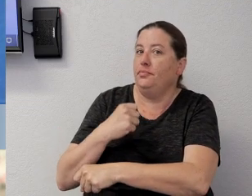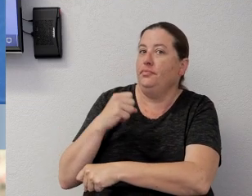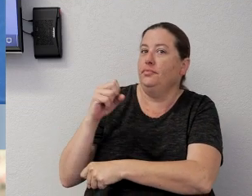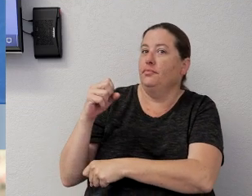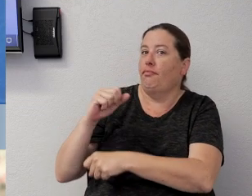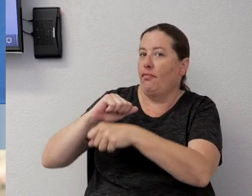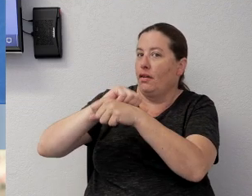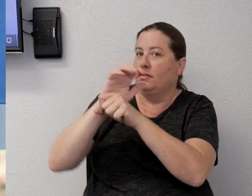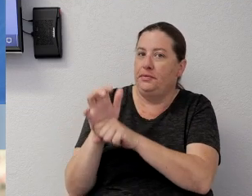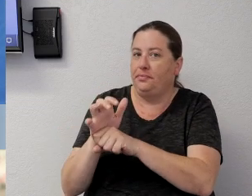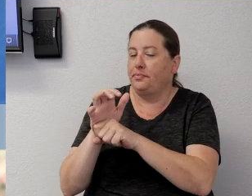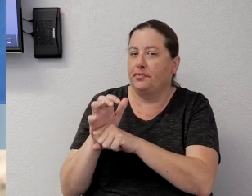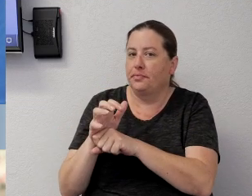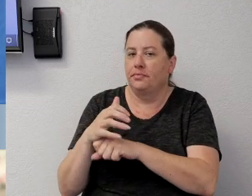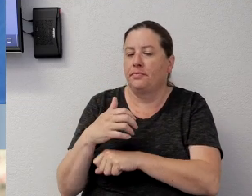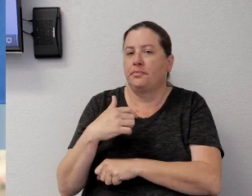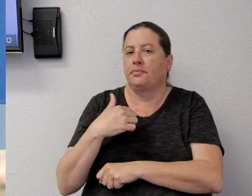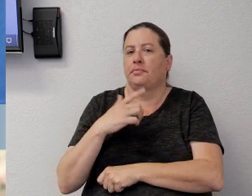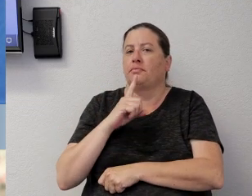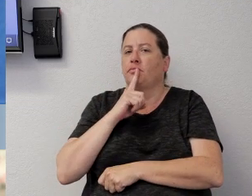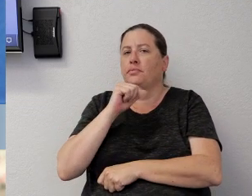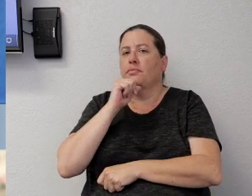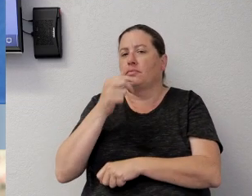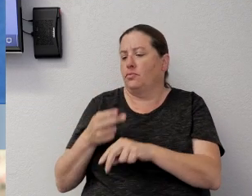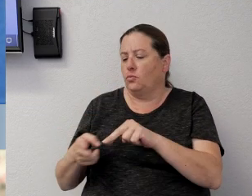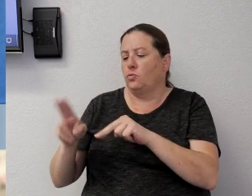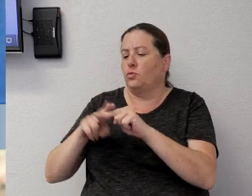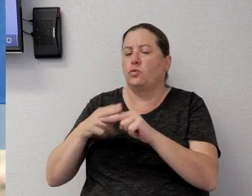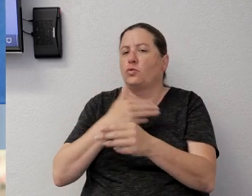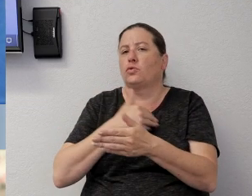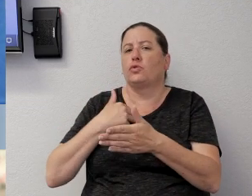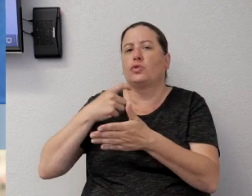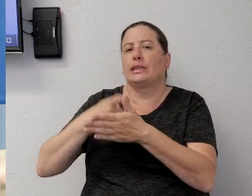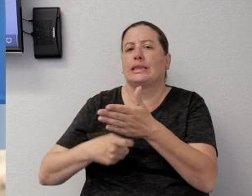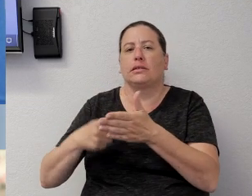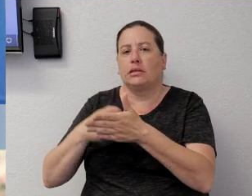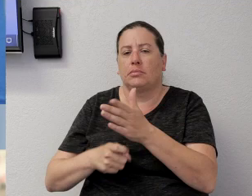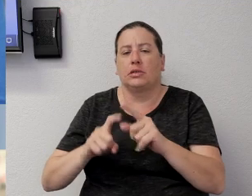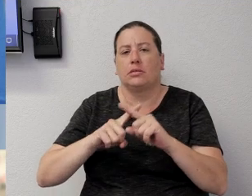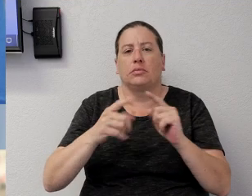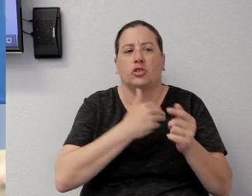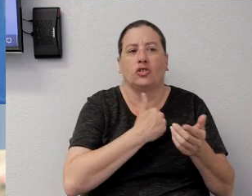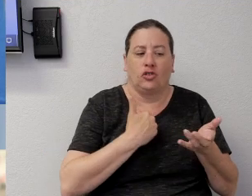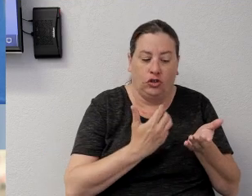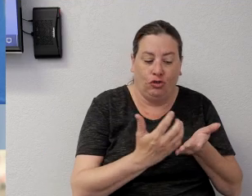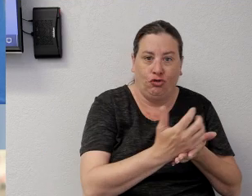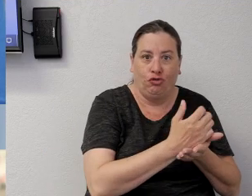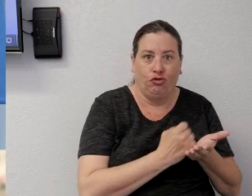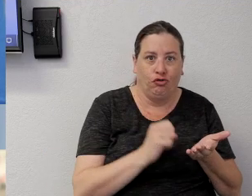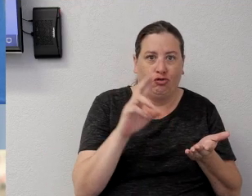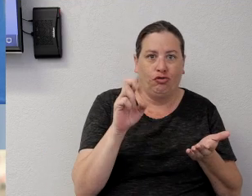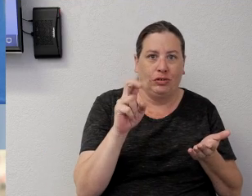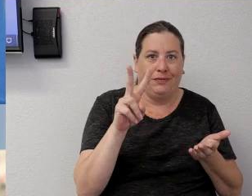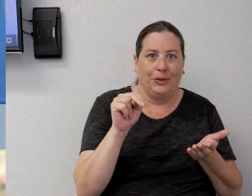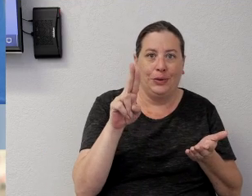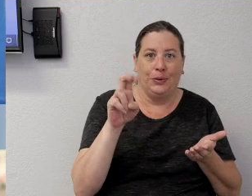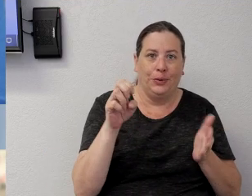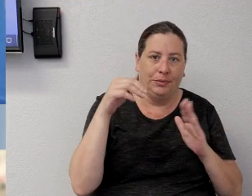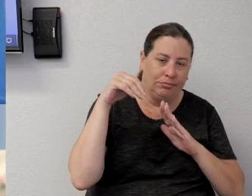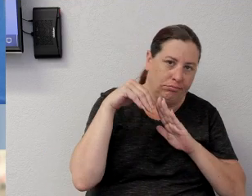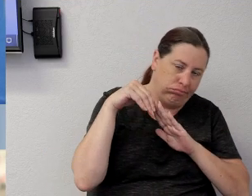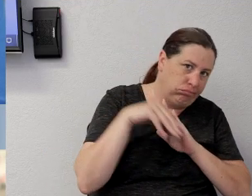really increased our expenses, but our revenue has plummeted. Every